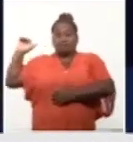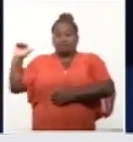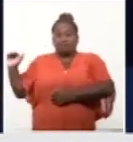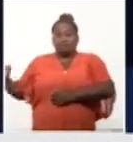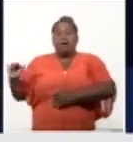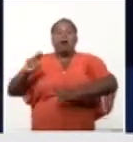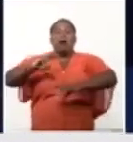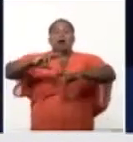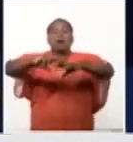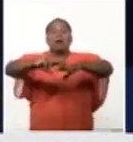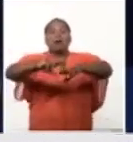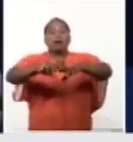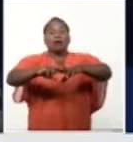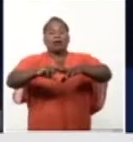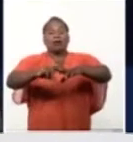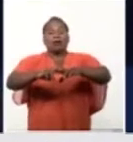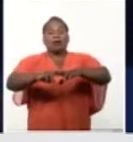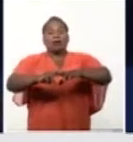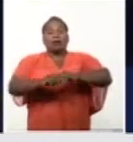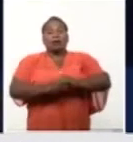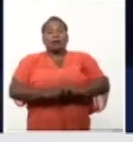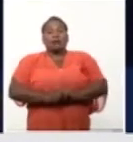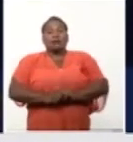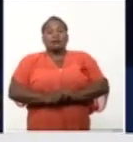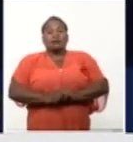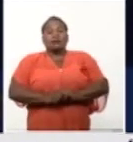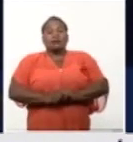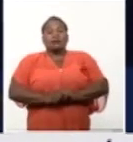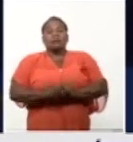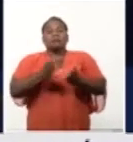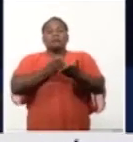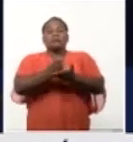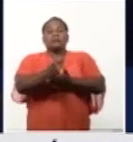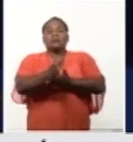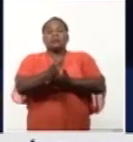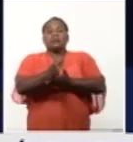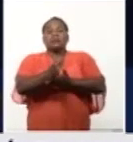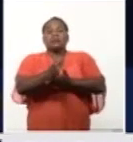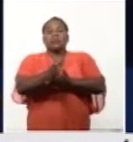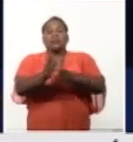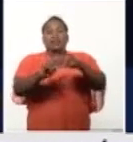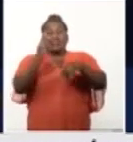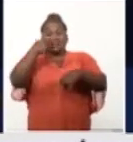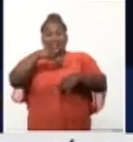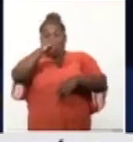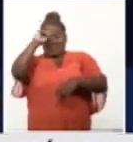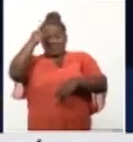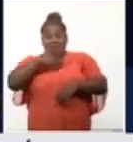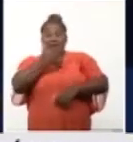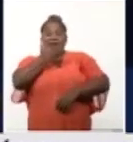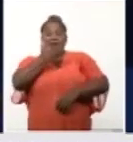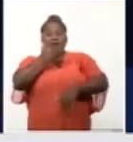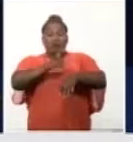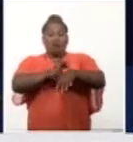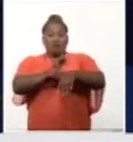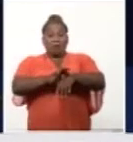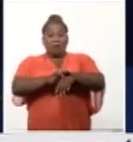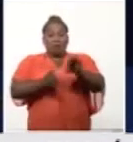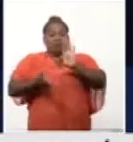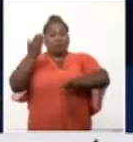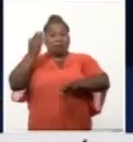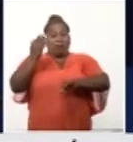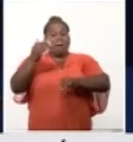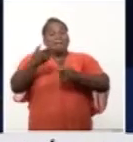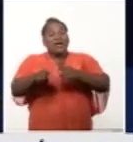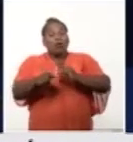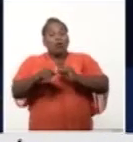Thus, in the incidence rate, Havana remains with the highest